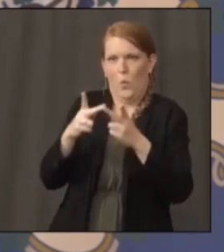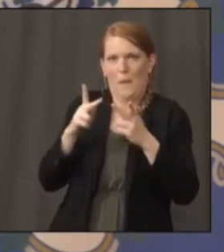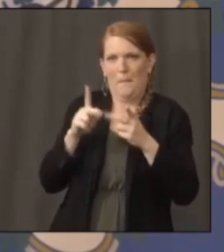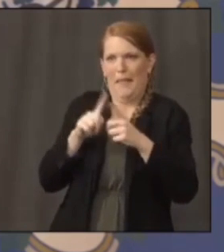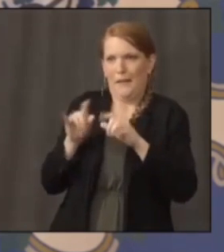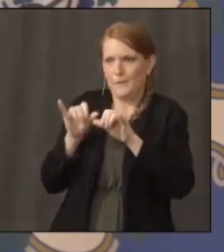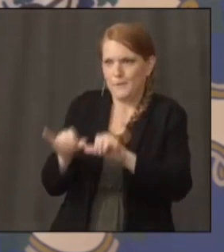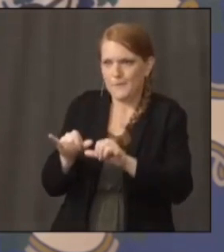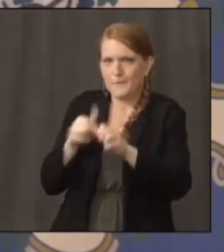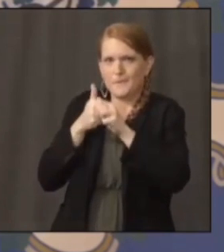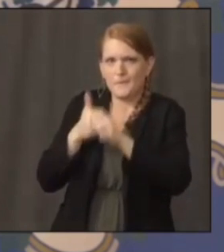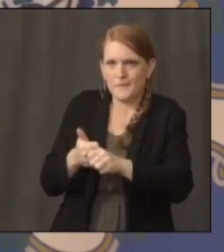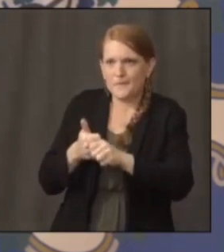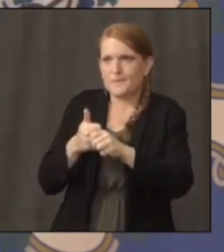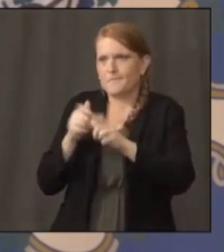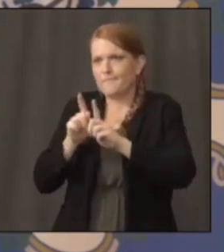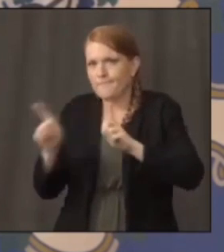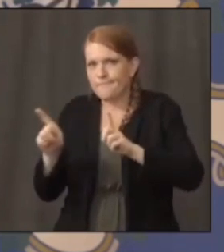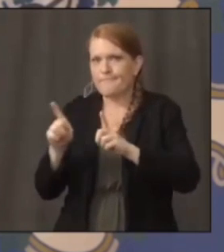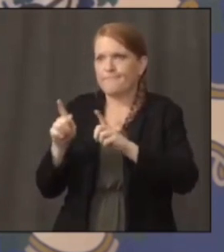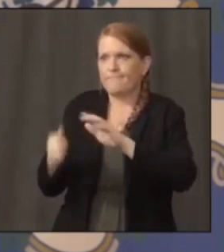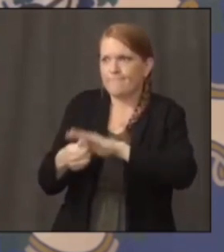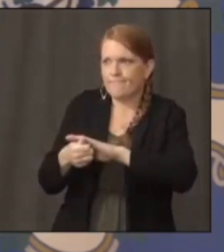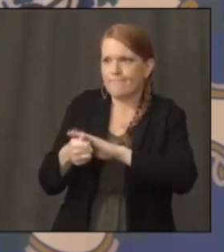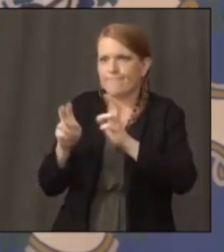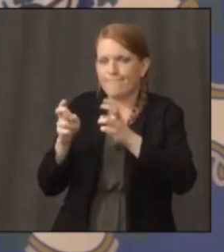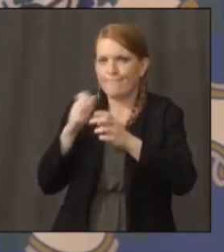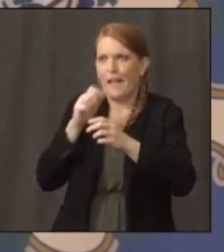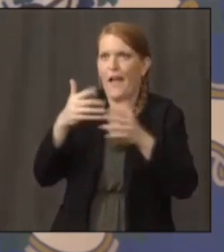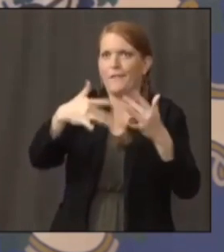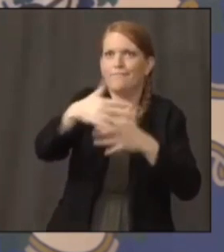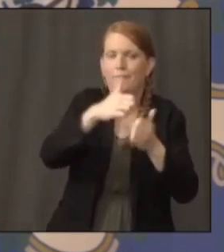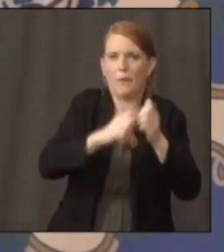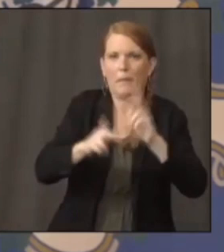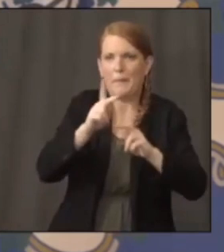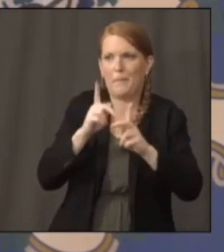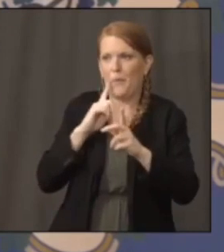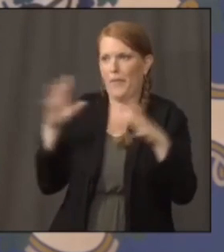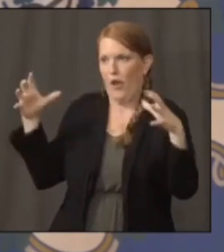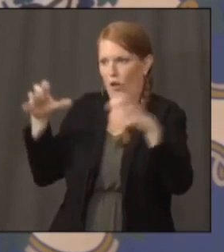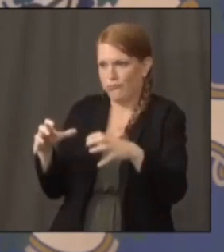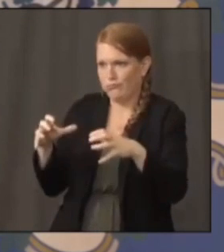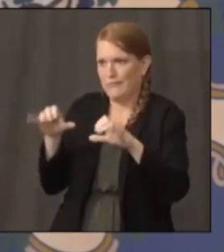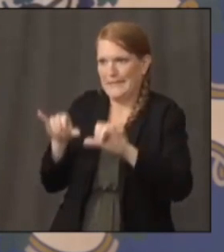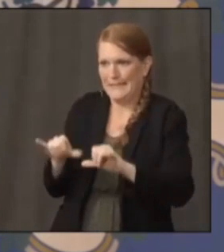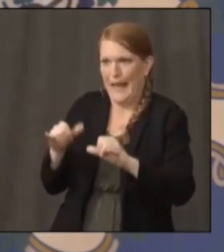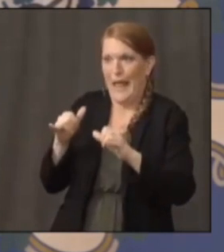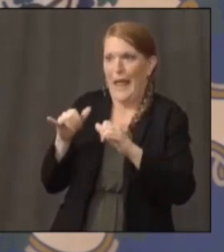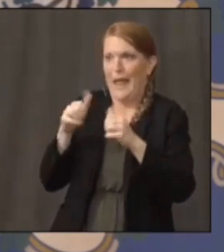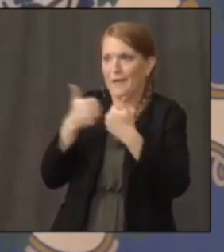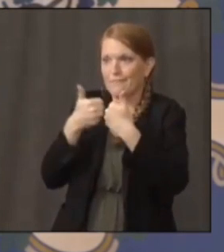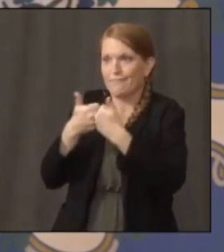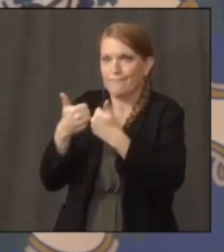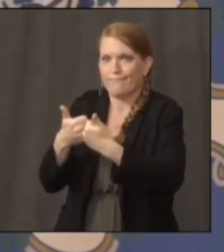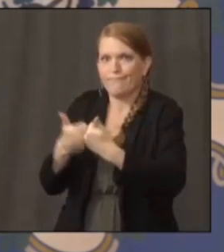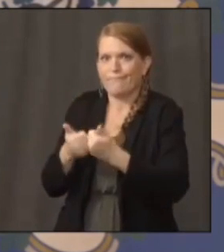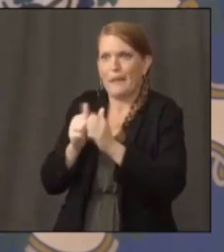those protocols very seriously. They're playing within that bubble, and that's made a difference. So I'll take a